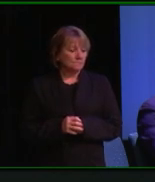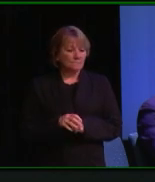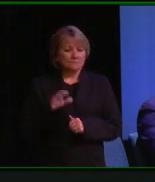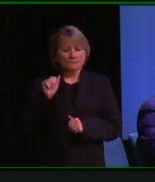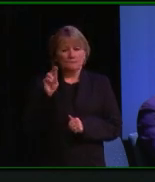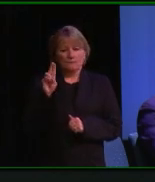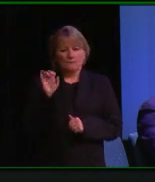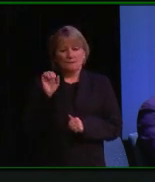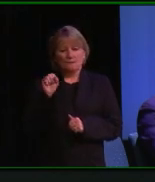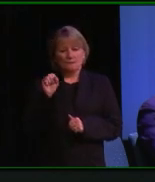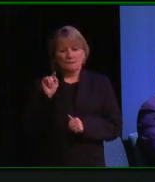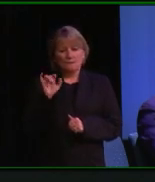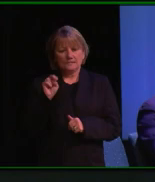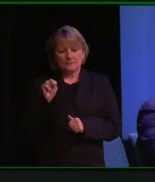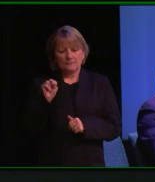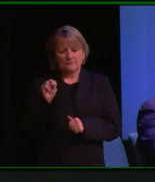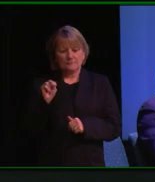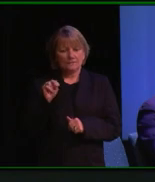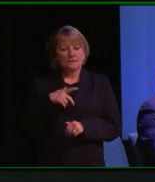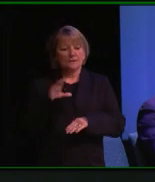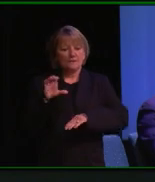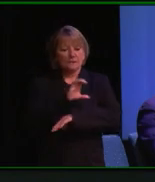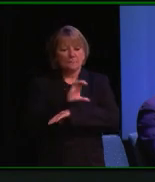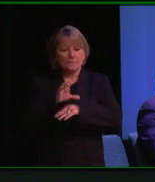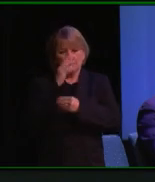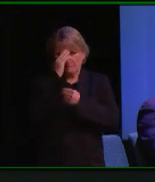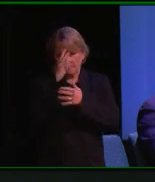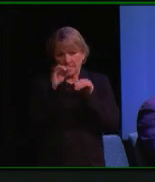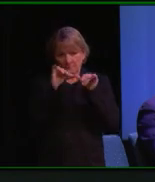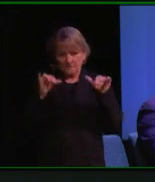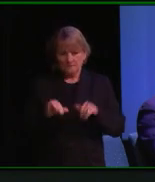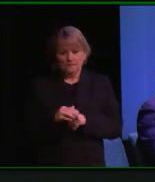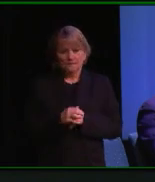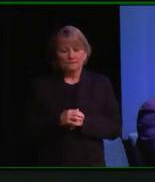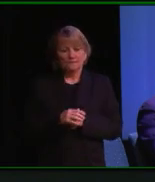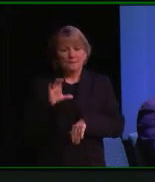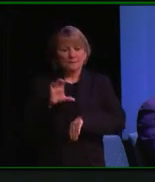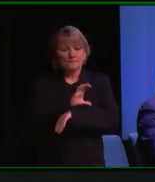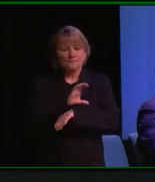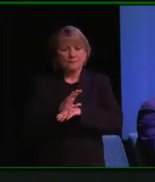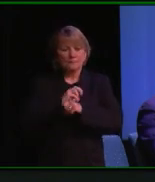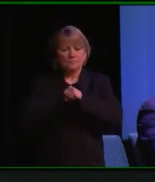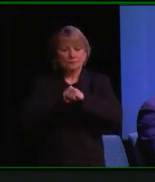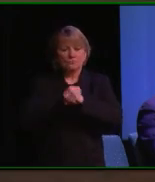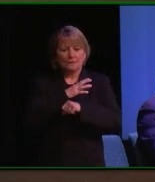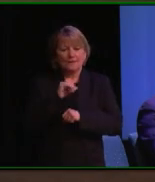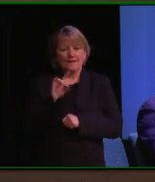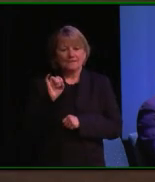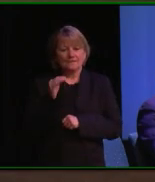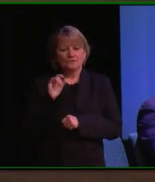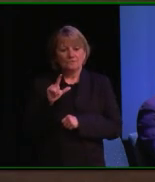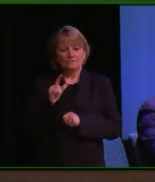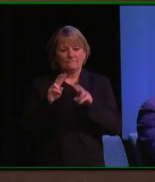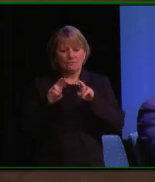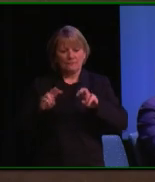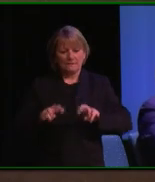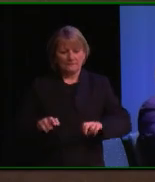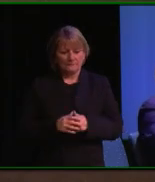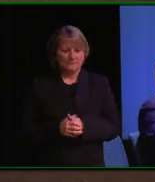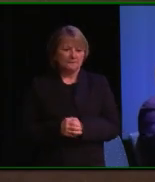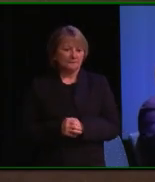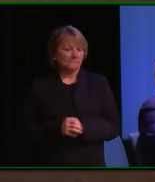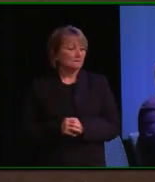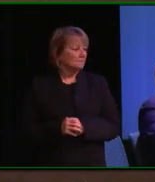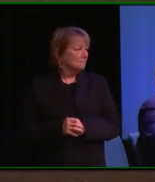Austin R. Scott for Computer Information Systems, Cybersecurity, and Digital Forensics.